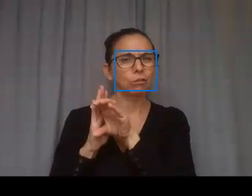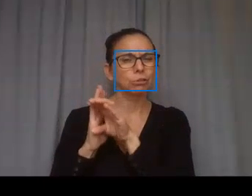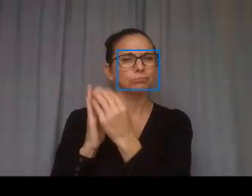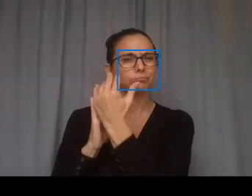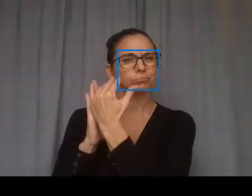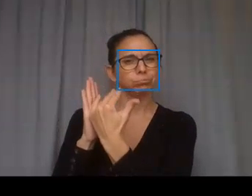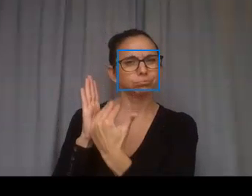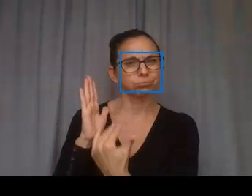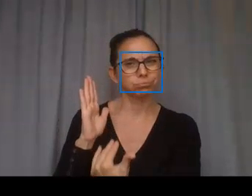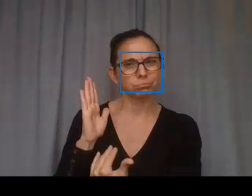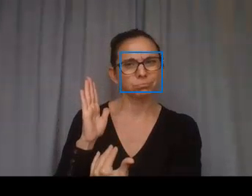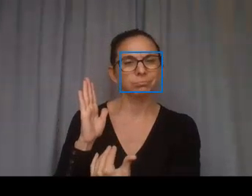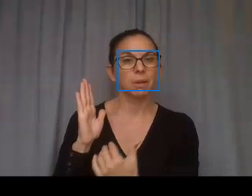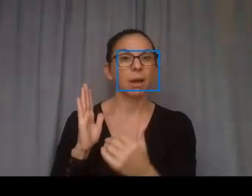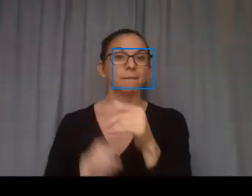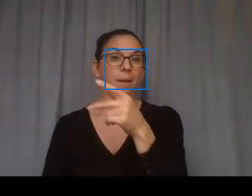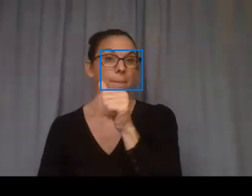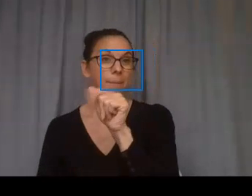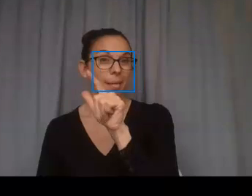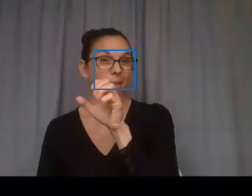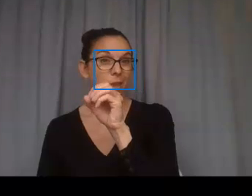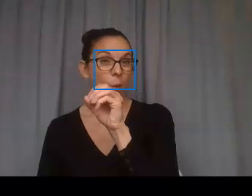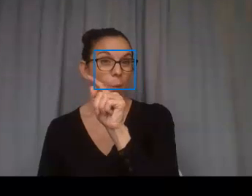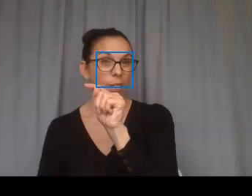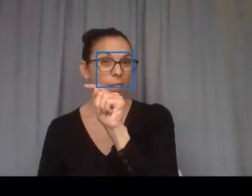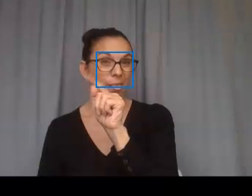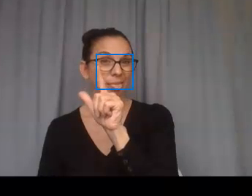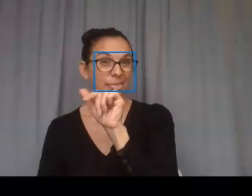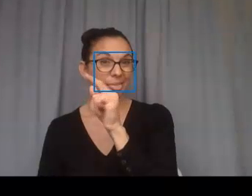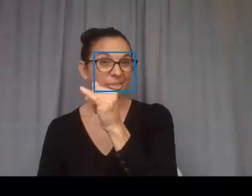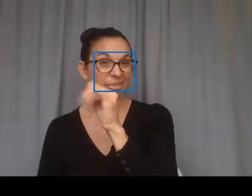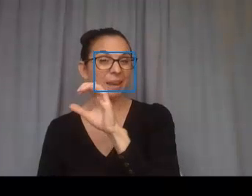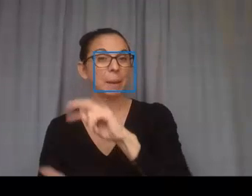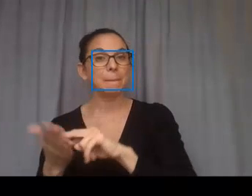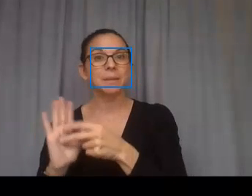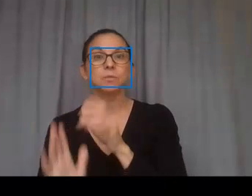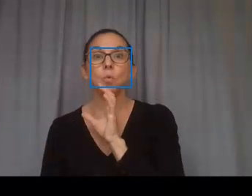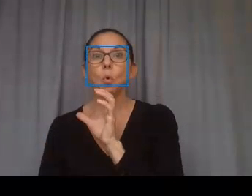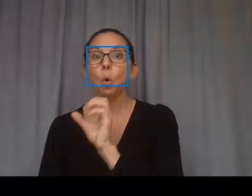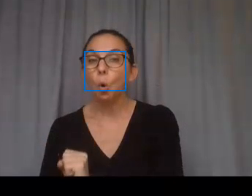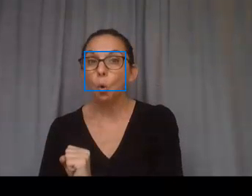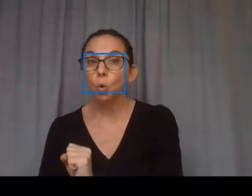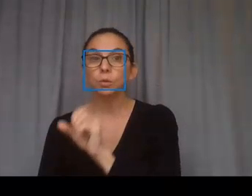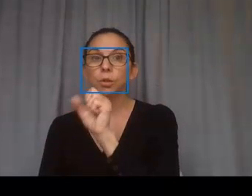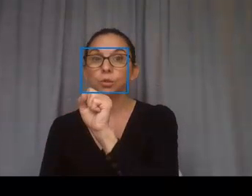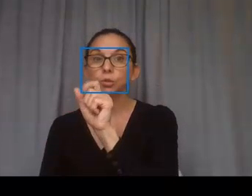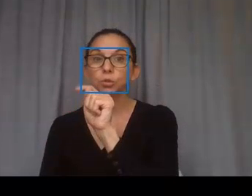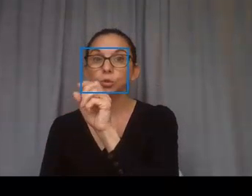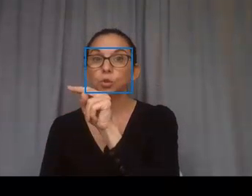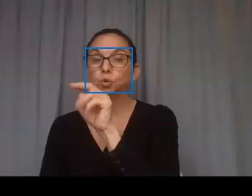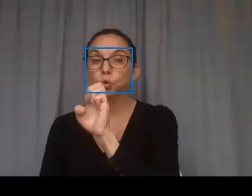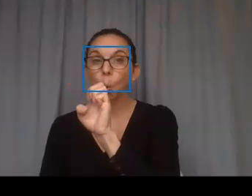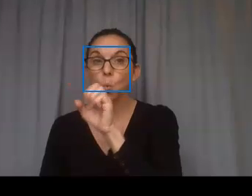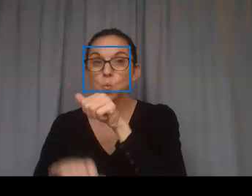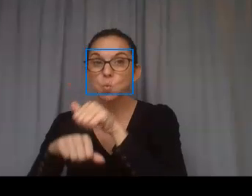Neolithic era. Um, Paleolithic is also known as the Old Stone Age, and Neolithic era is the Stone Age. They're both known as the Stone